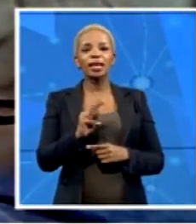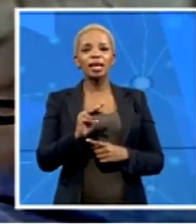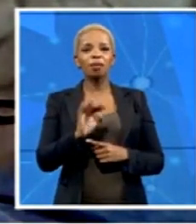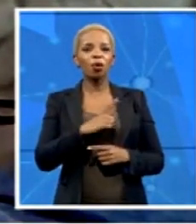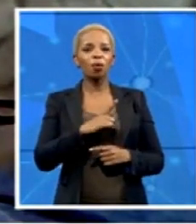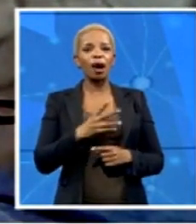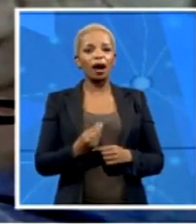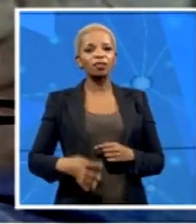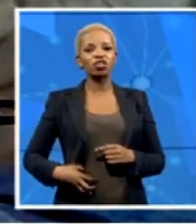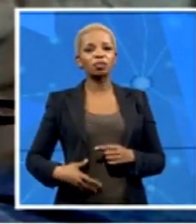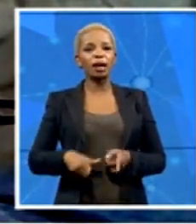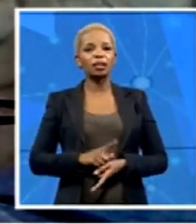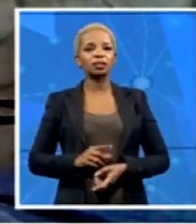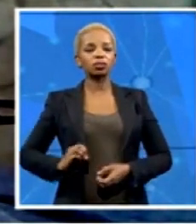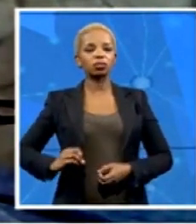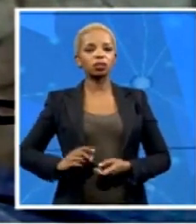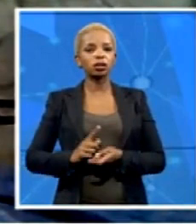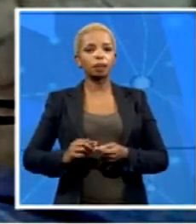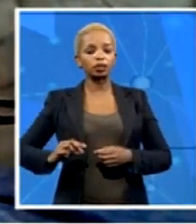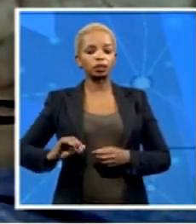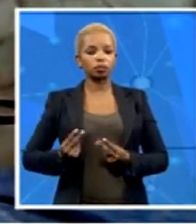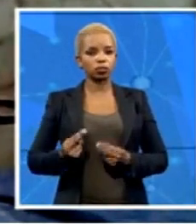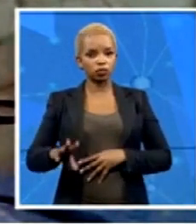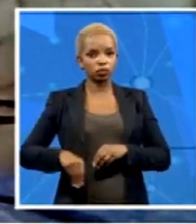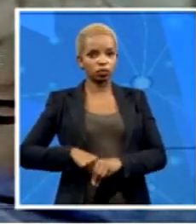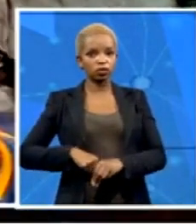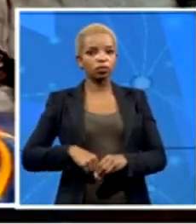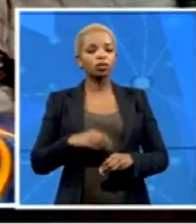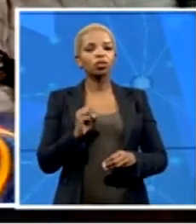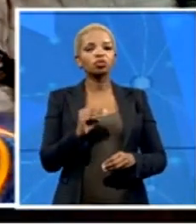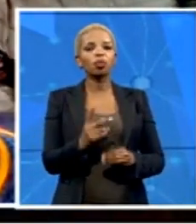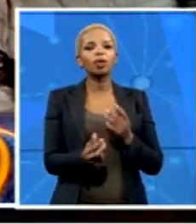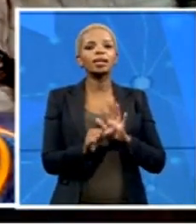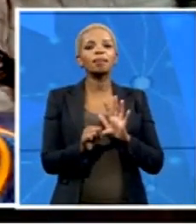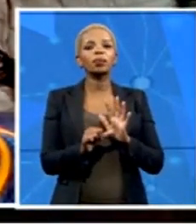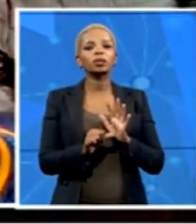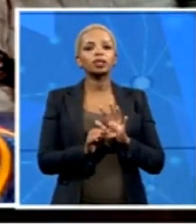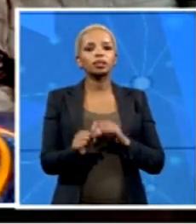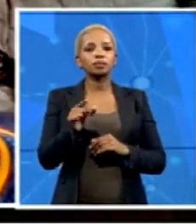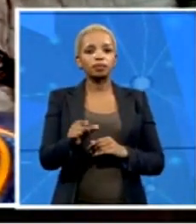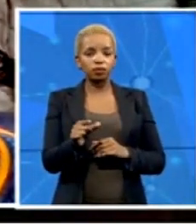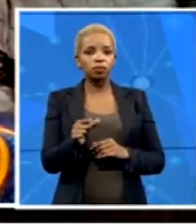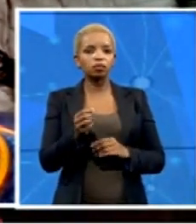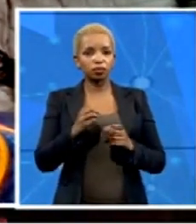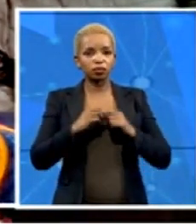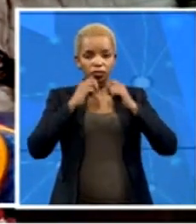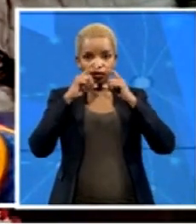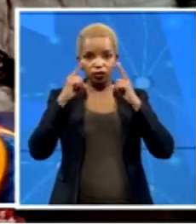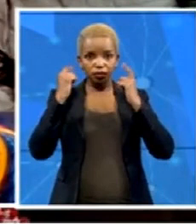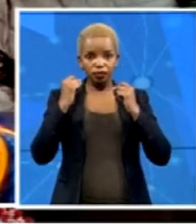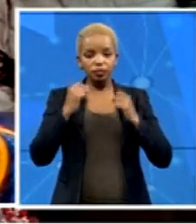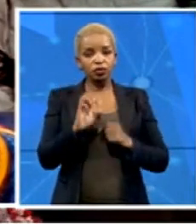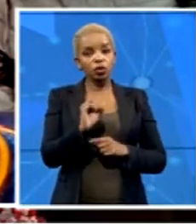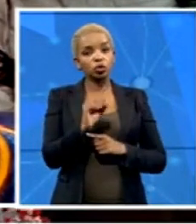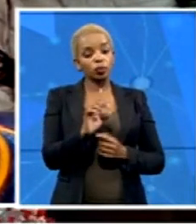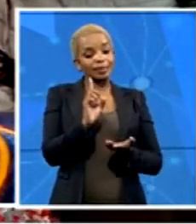cautious was of the utmost importance. So, Megan, if there's anybody that knows sanitizers, it's you. So maybe a